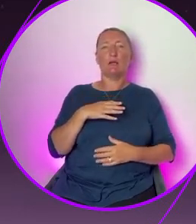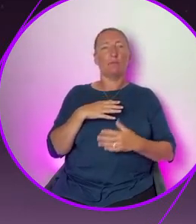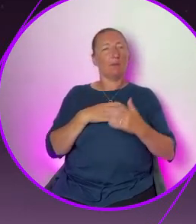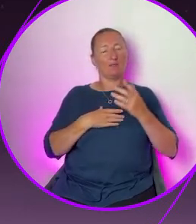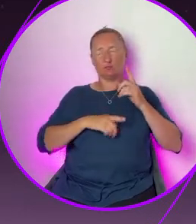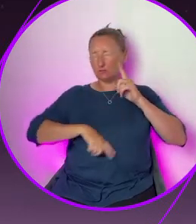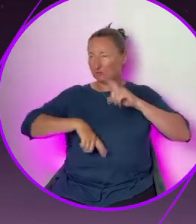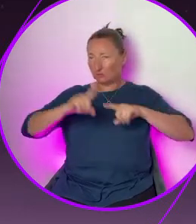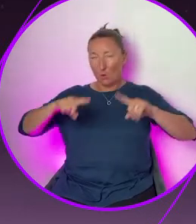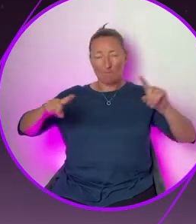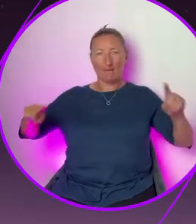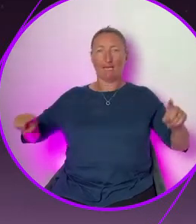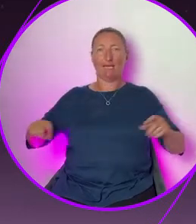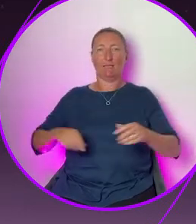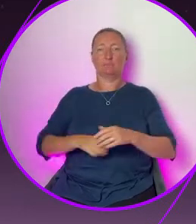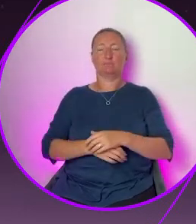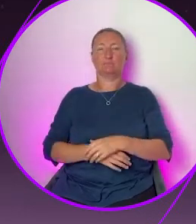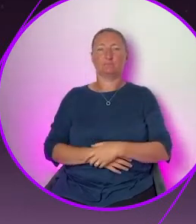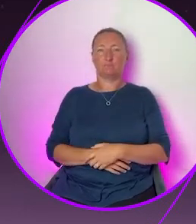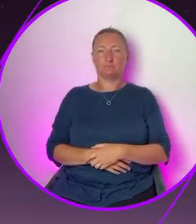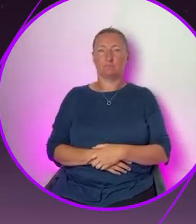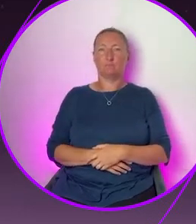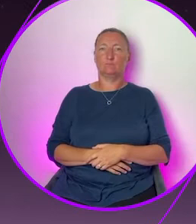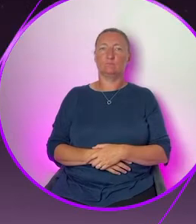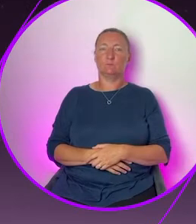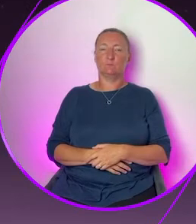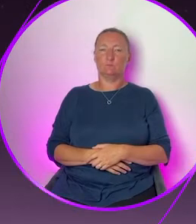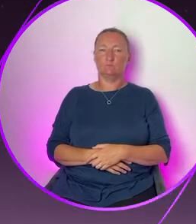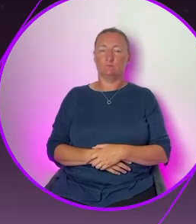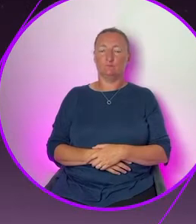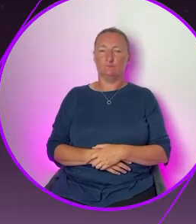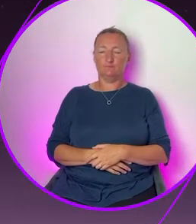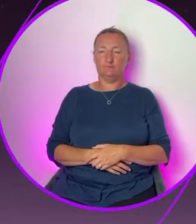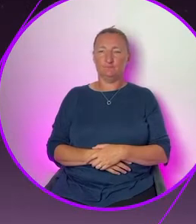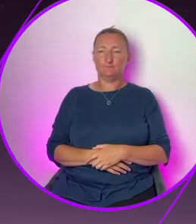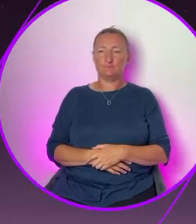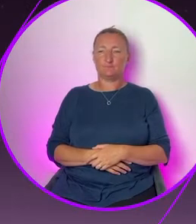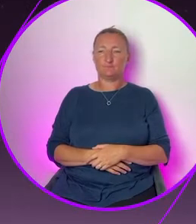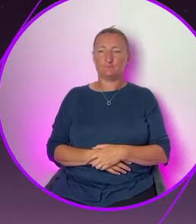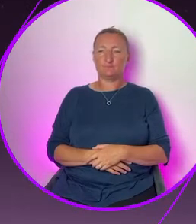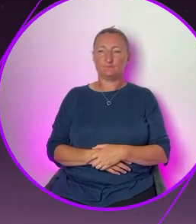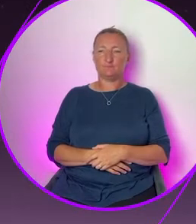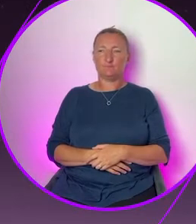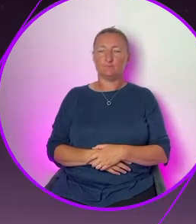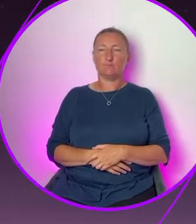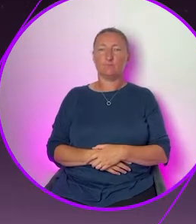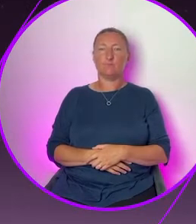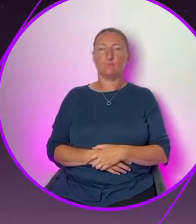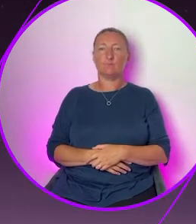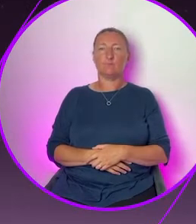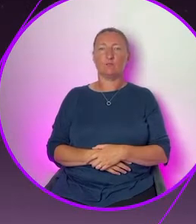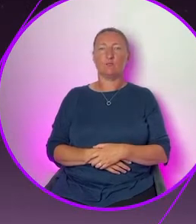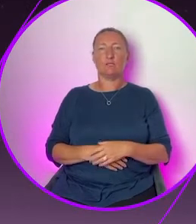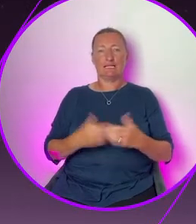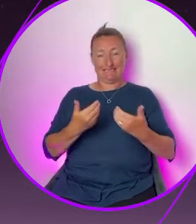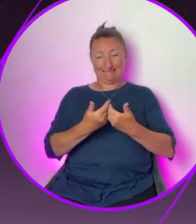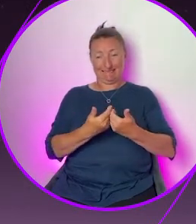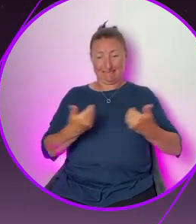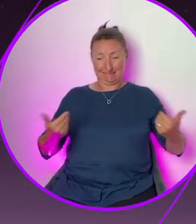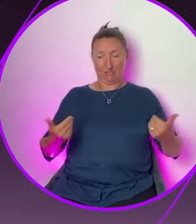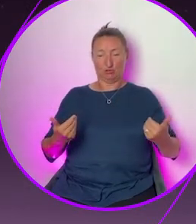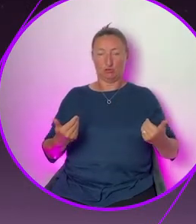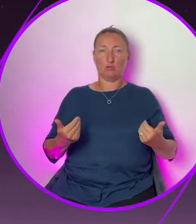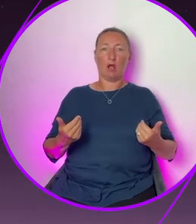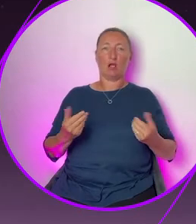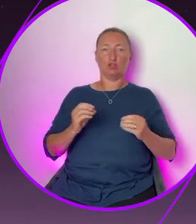many others, of course, but just to stick to one. In Decentraland, users develop and own plots of land,